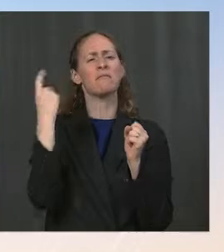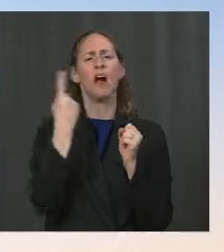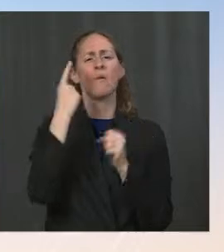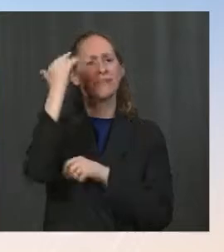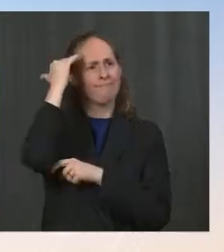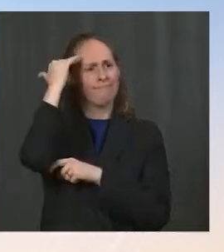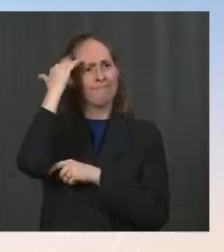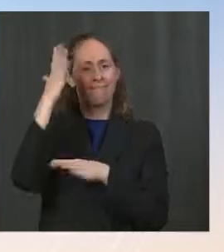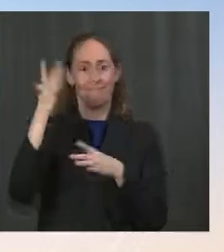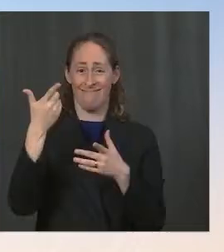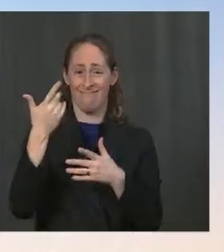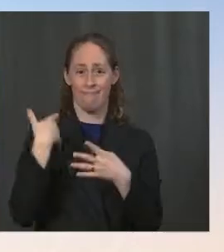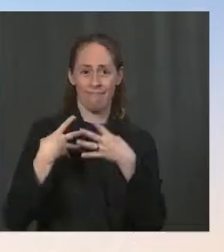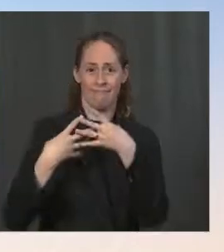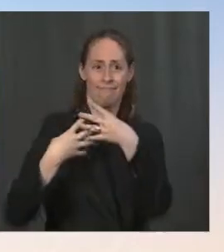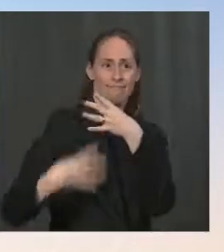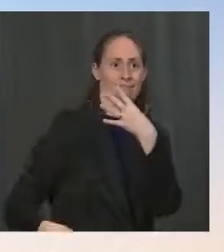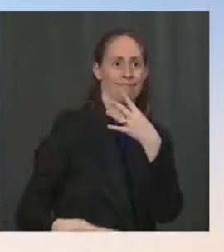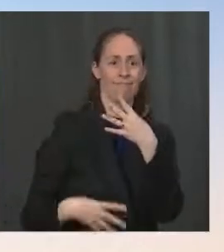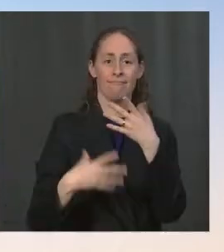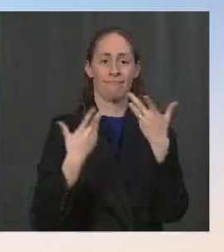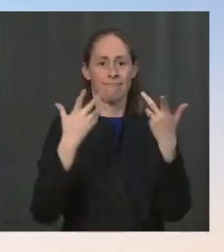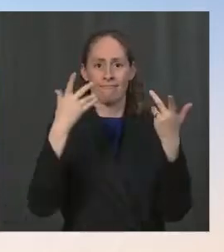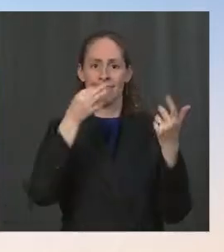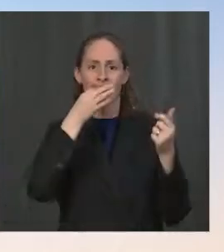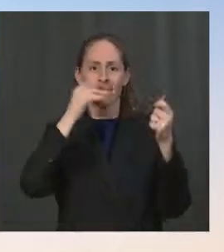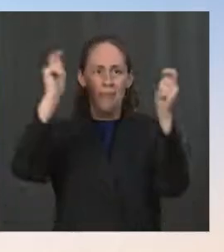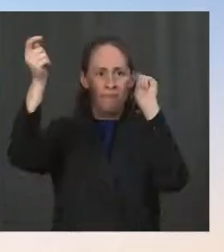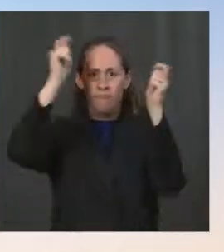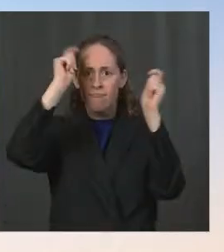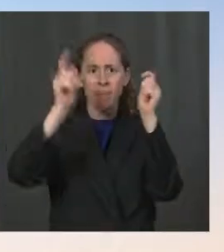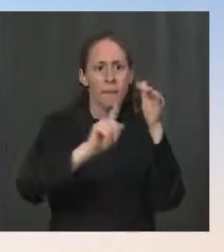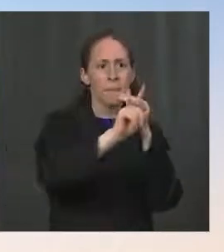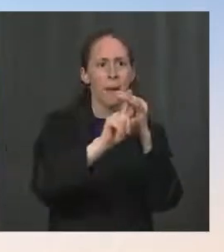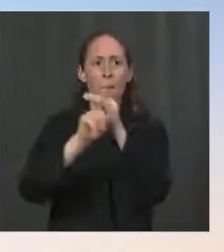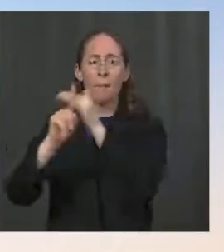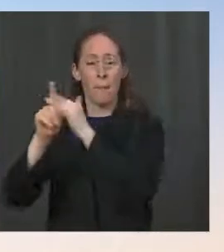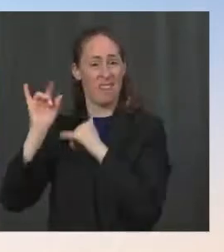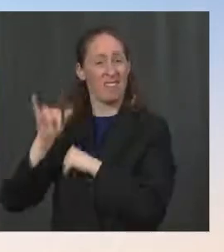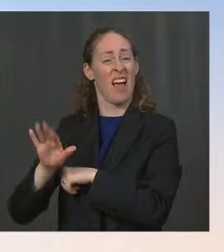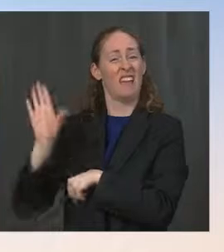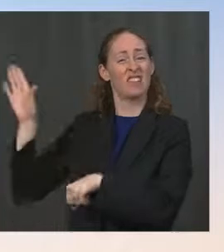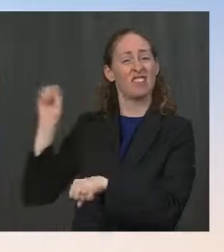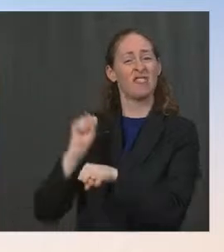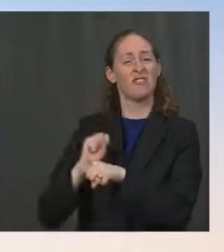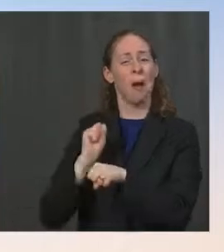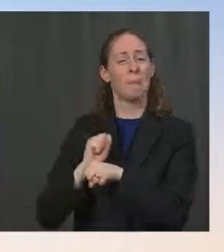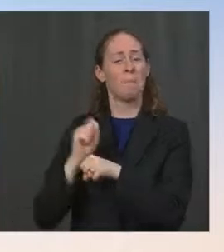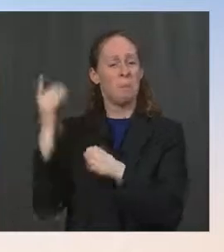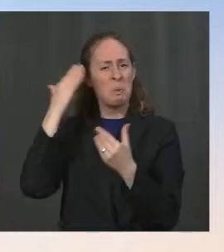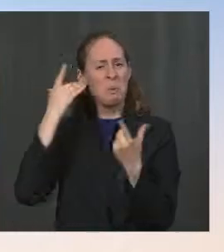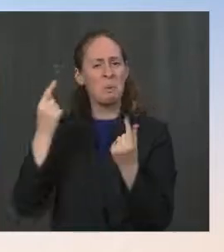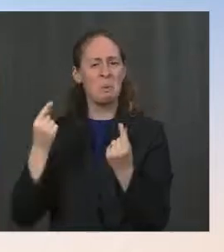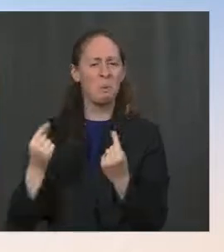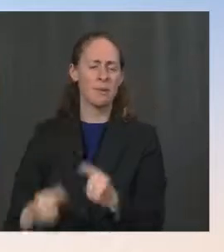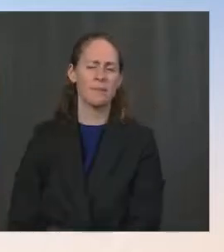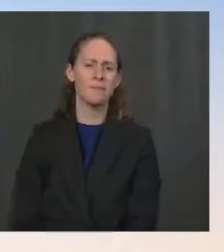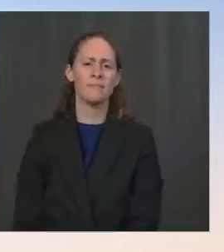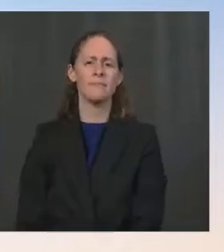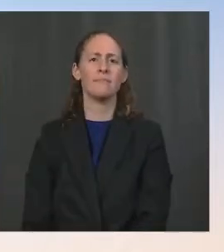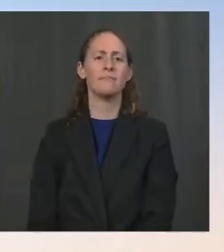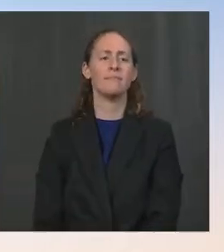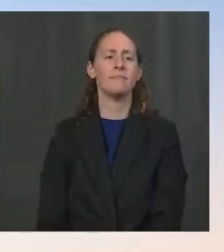multiple crises he will continue to have to face as president are part of his job description. And if there is a